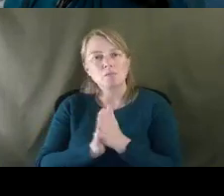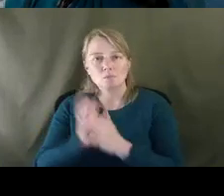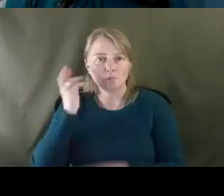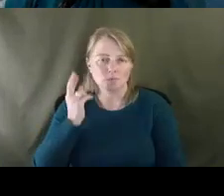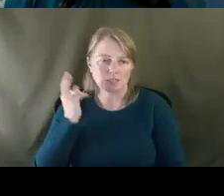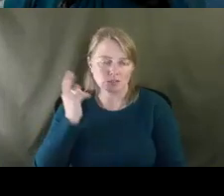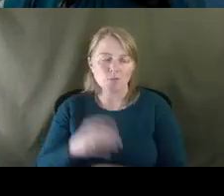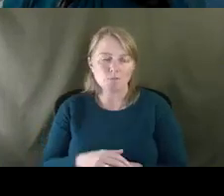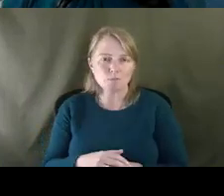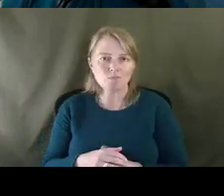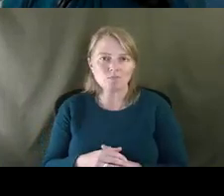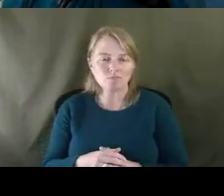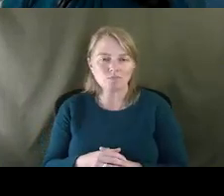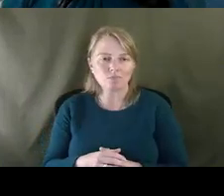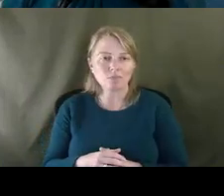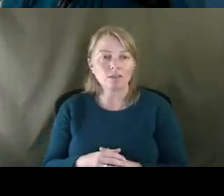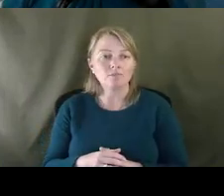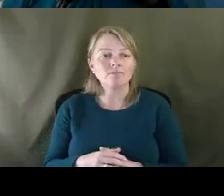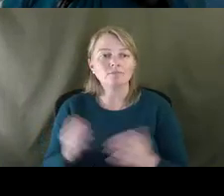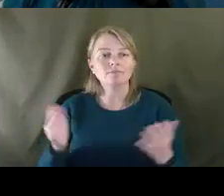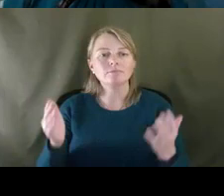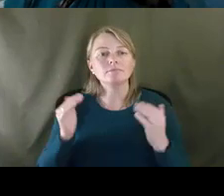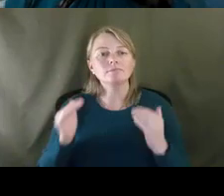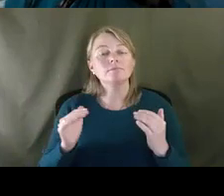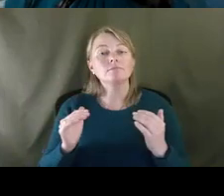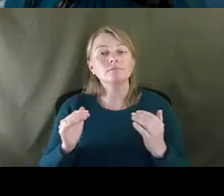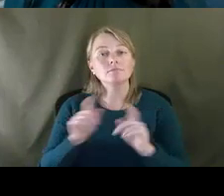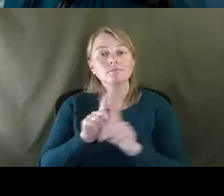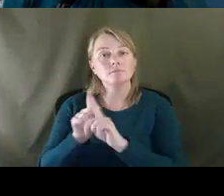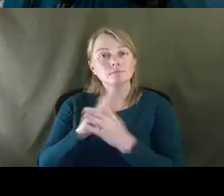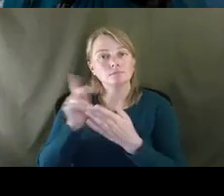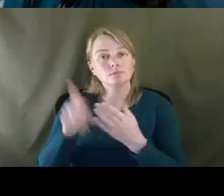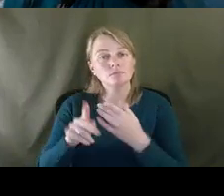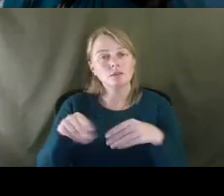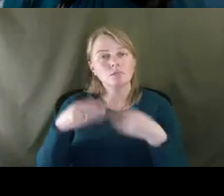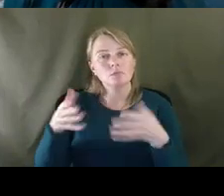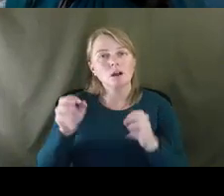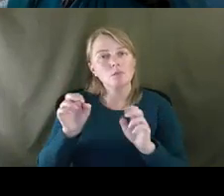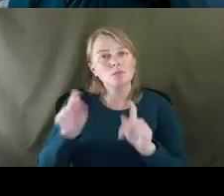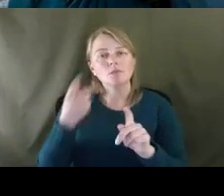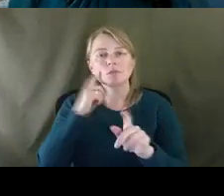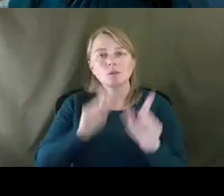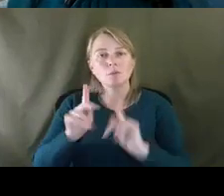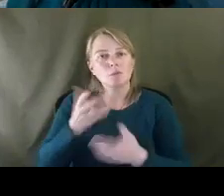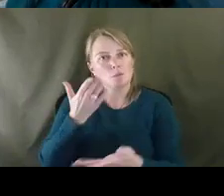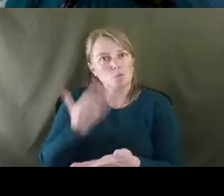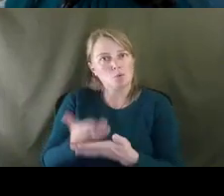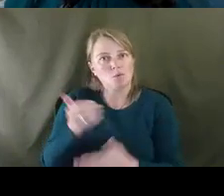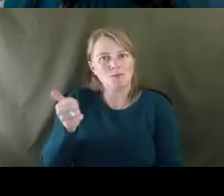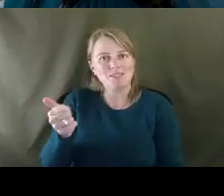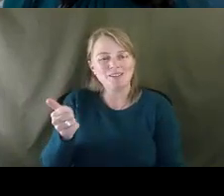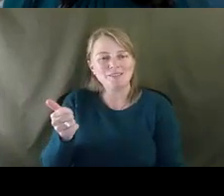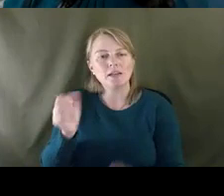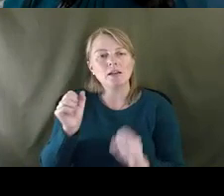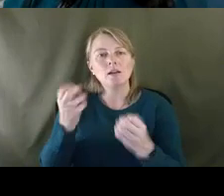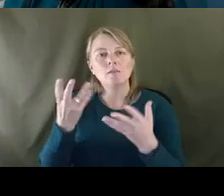factor. Next, mentorship programs give people a chance to prove themselves. Many people struggling